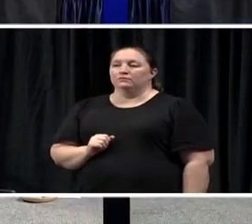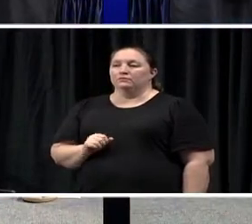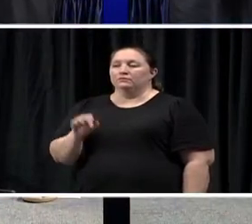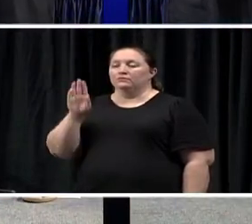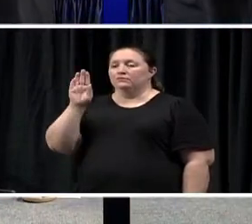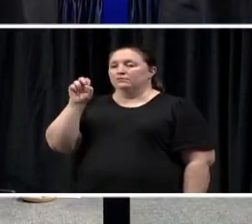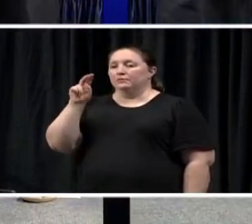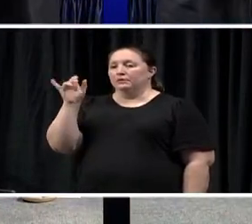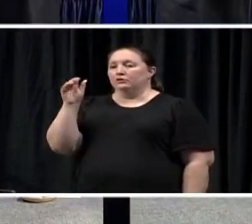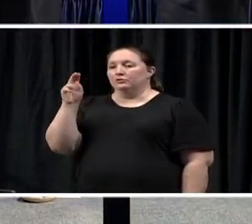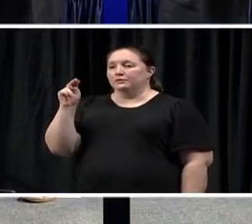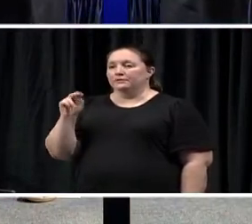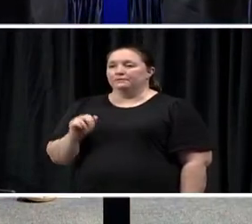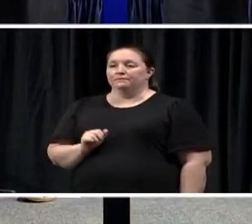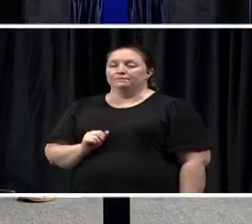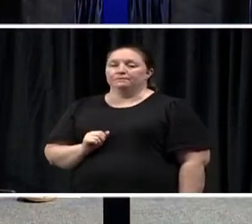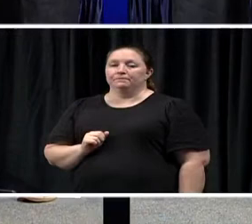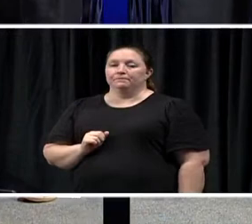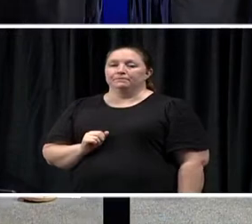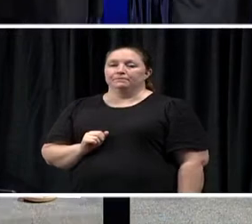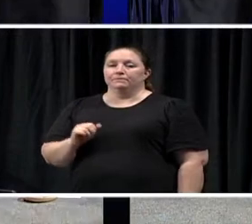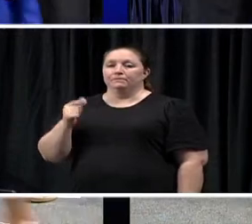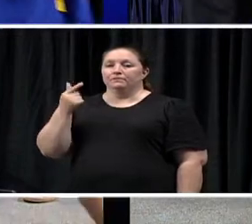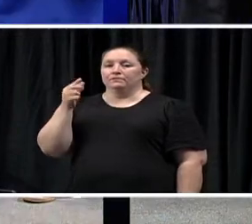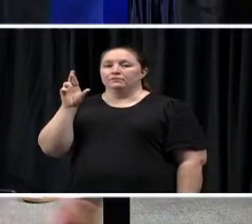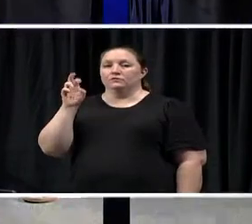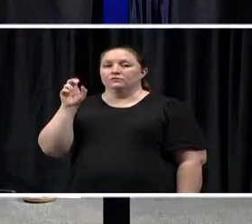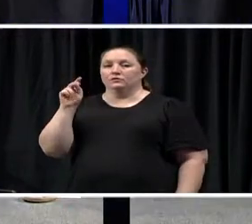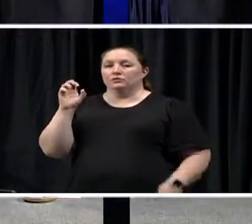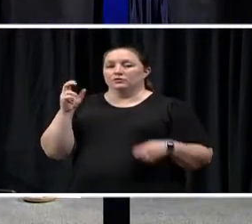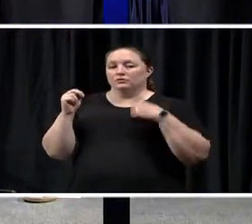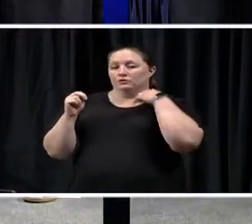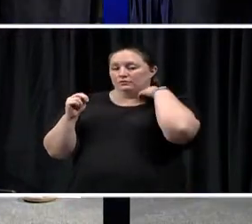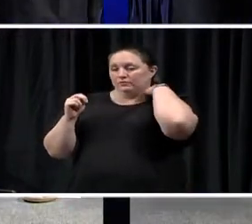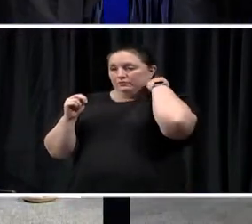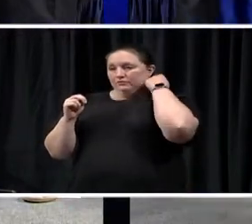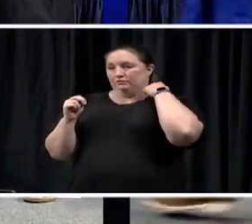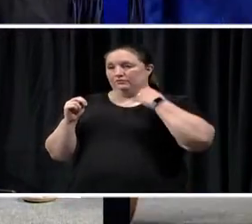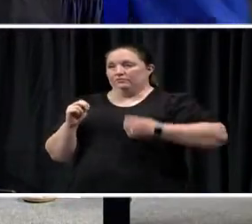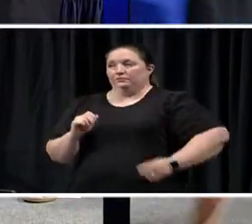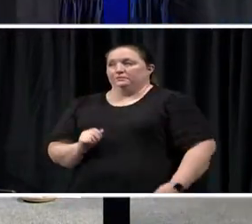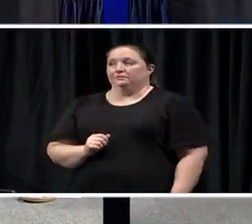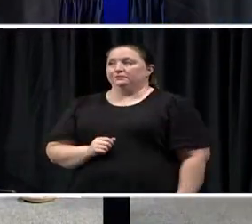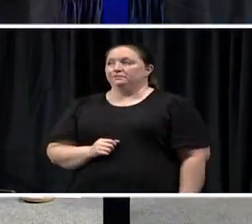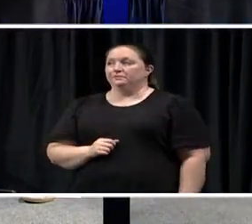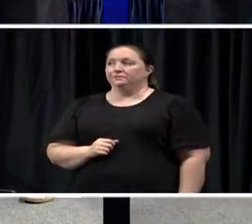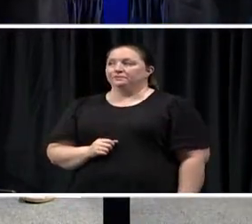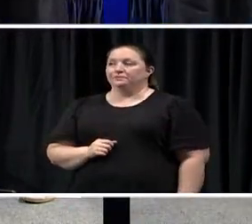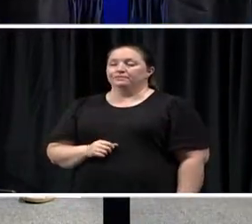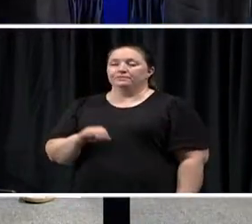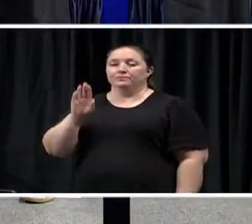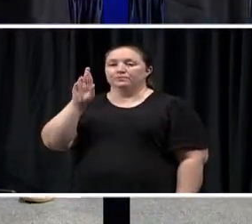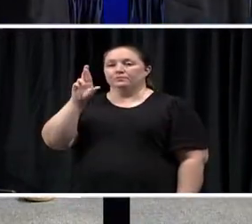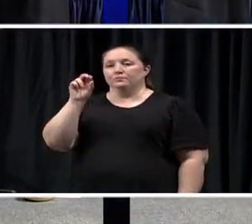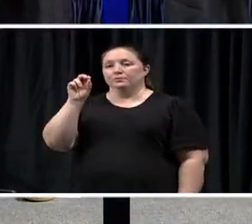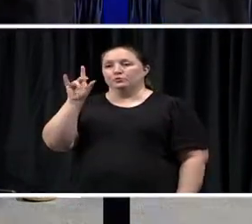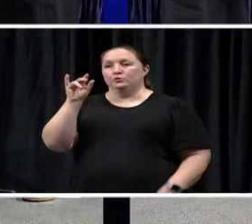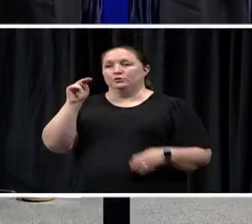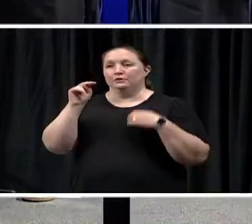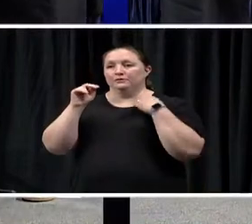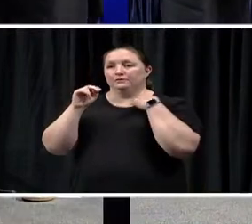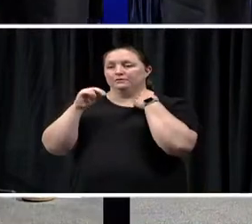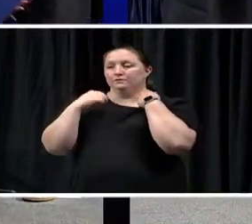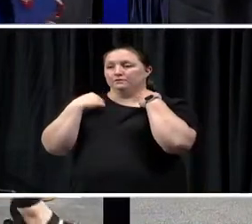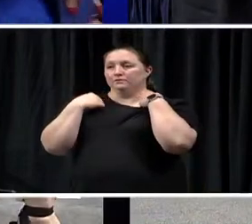Benjamin Lee Caudill. Gretchen Enid Candelaria Vasquez. Brooklyn Alexis